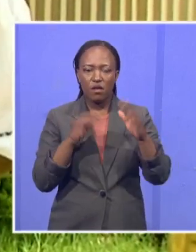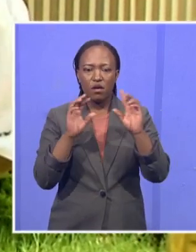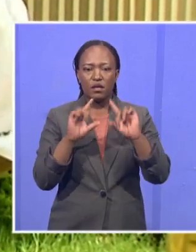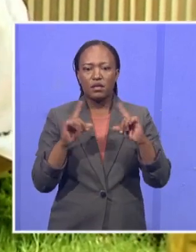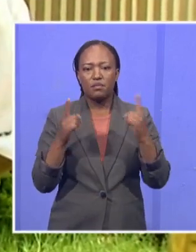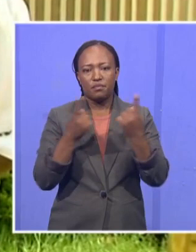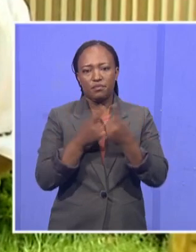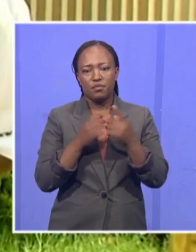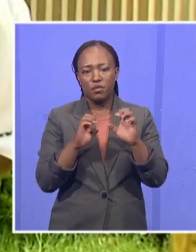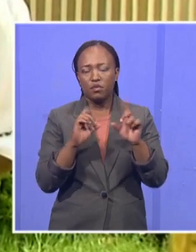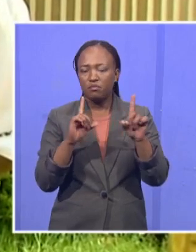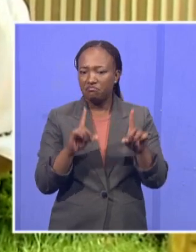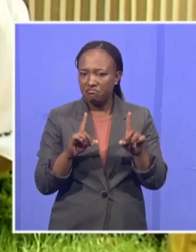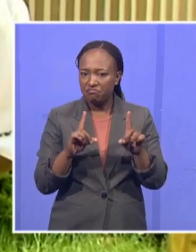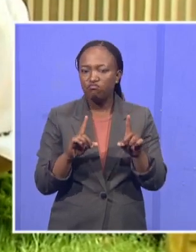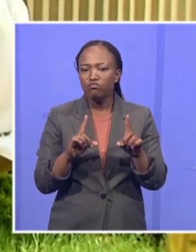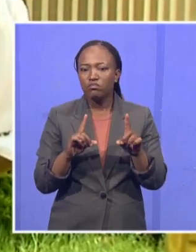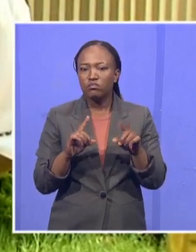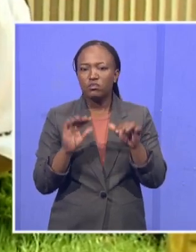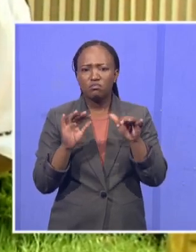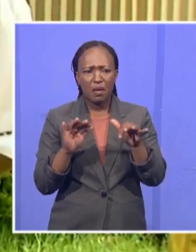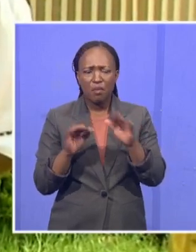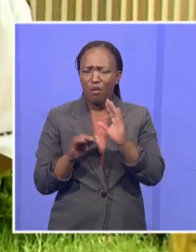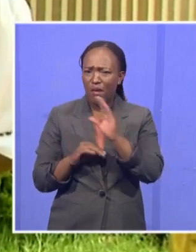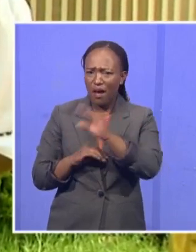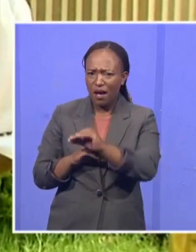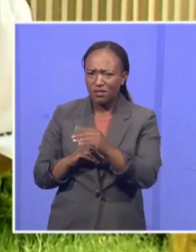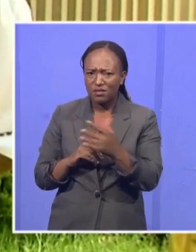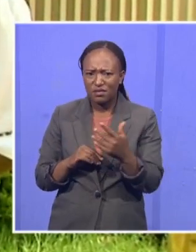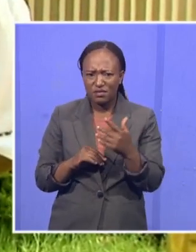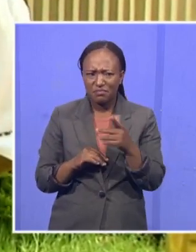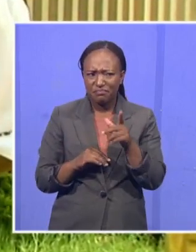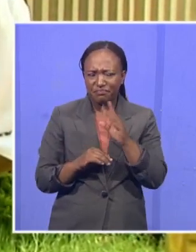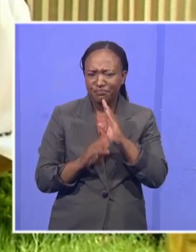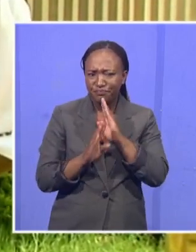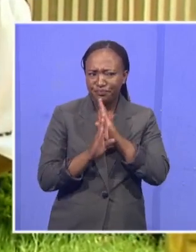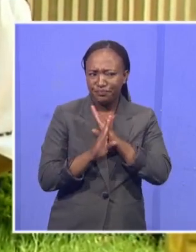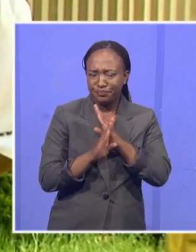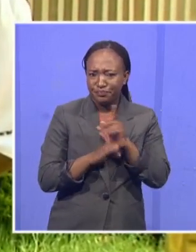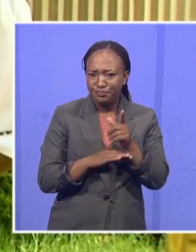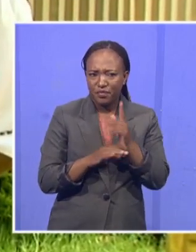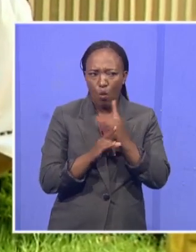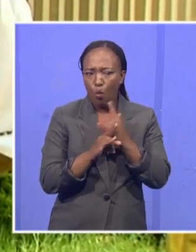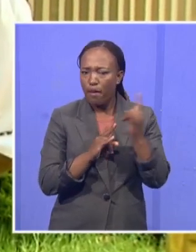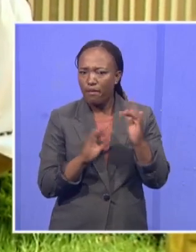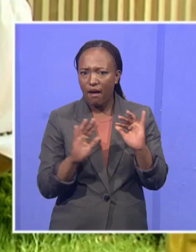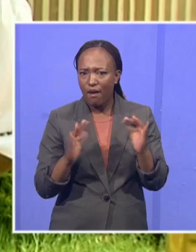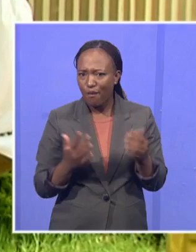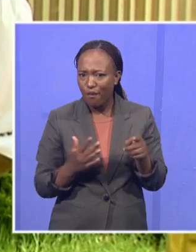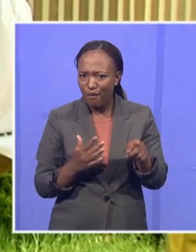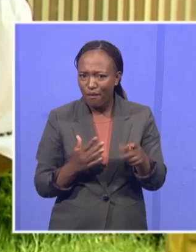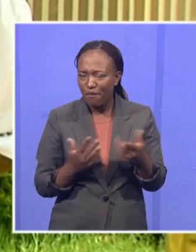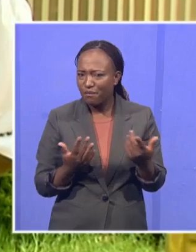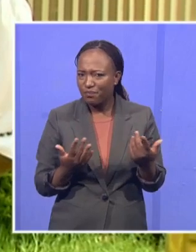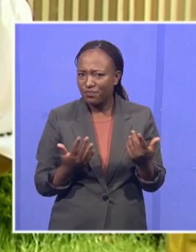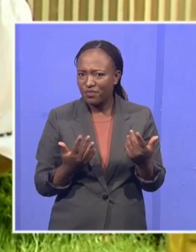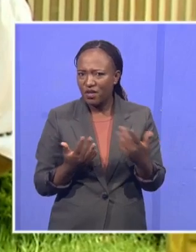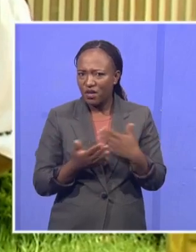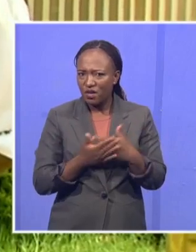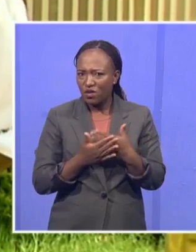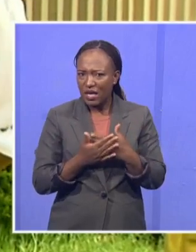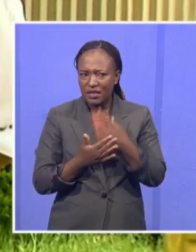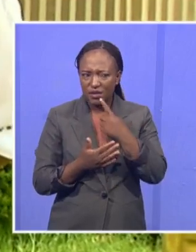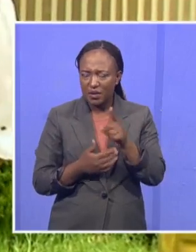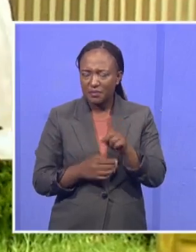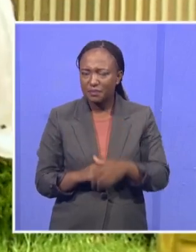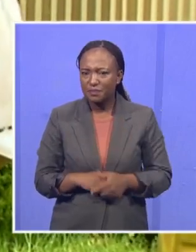of Education. But for those who would ask, but you know, what's your secret? What's the winning recipe for this school in particular? What would you